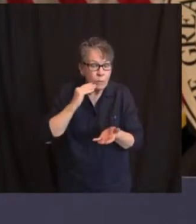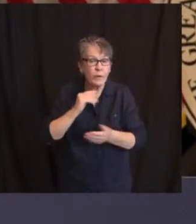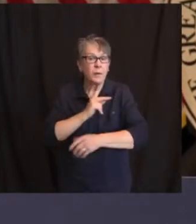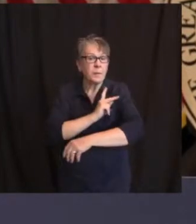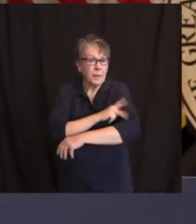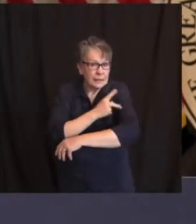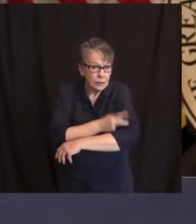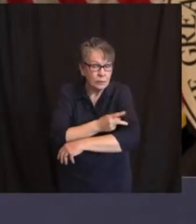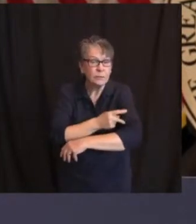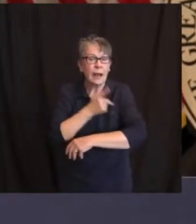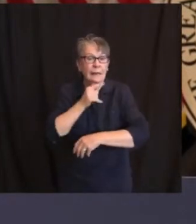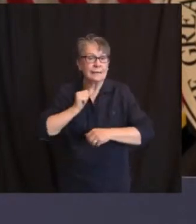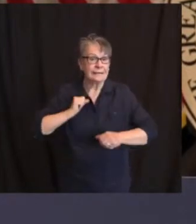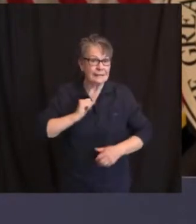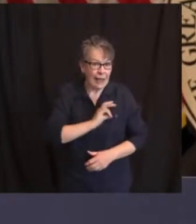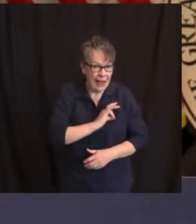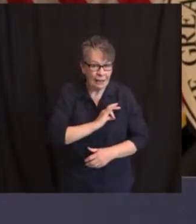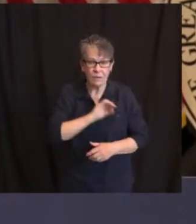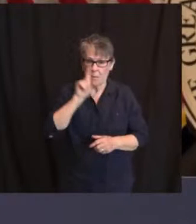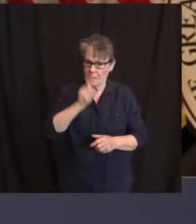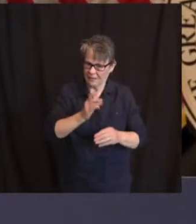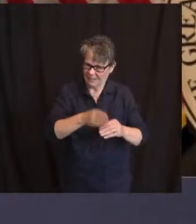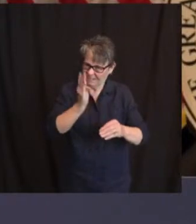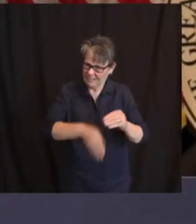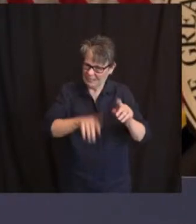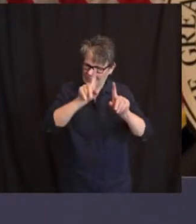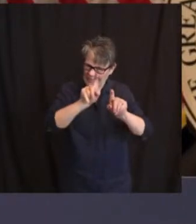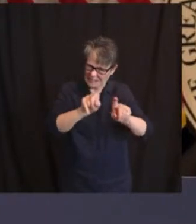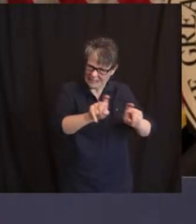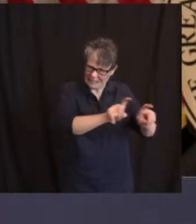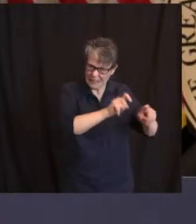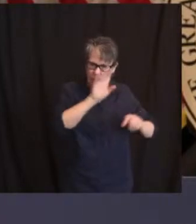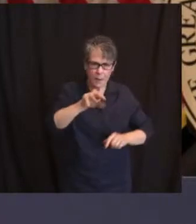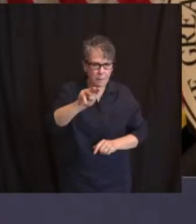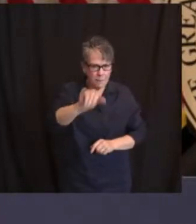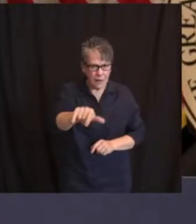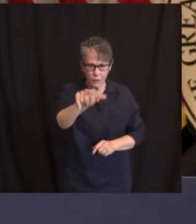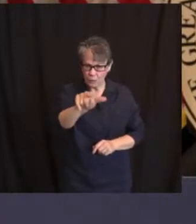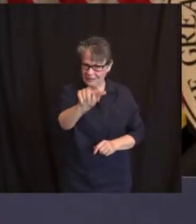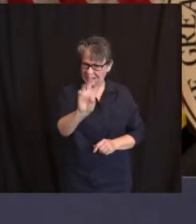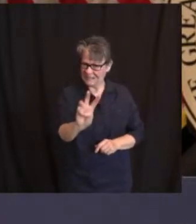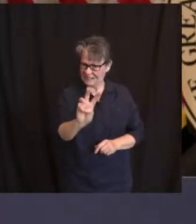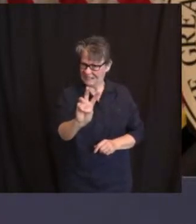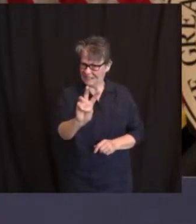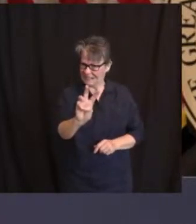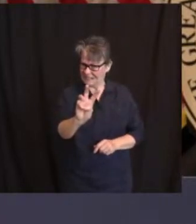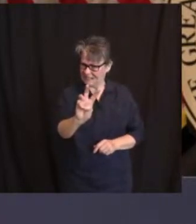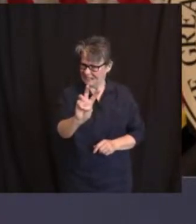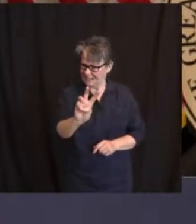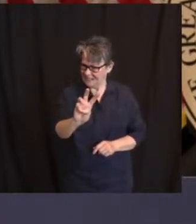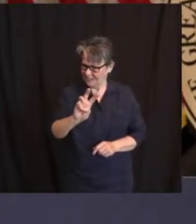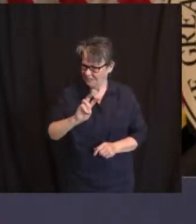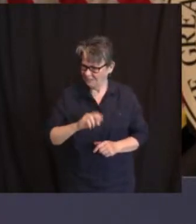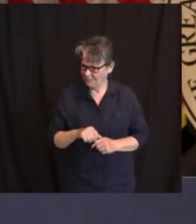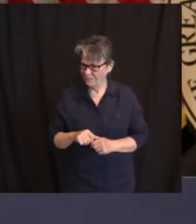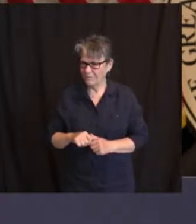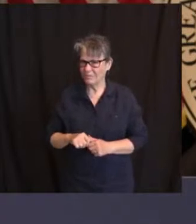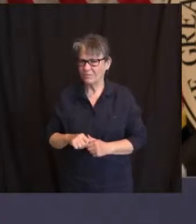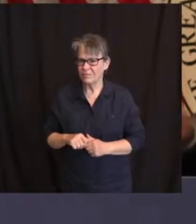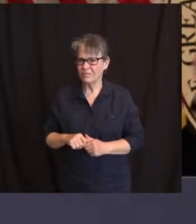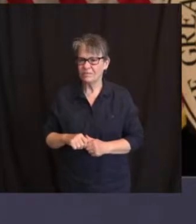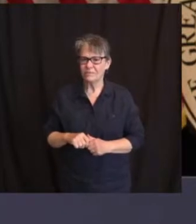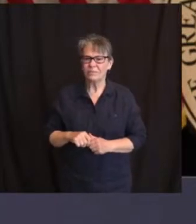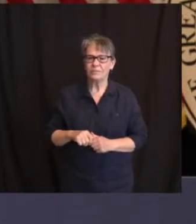have 21,111 signups so far. That's since yesterday. Correct. Okay. Thank you,